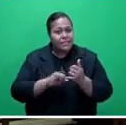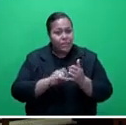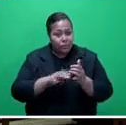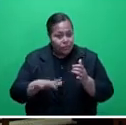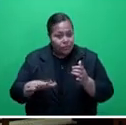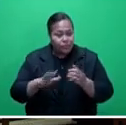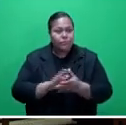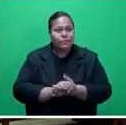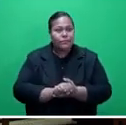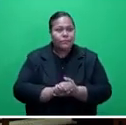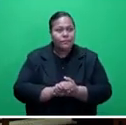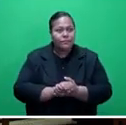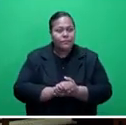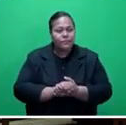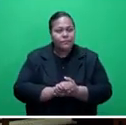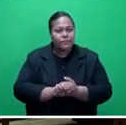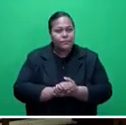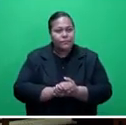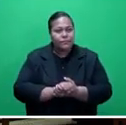his motion.